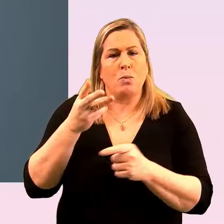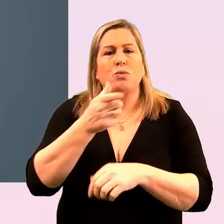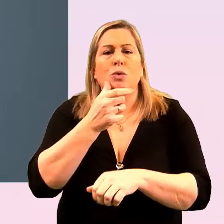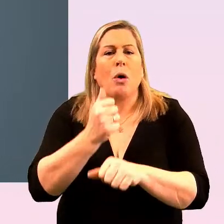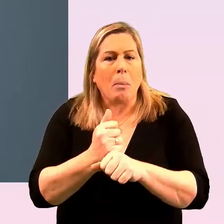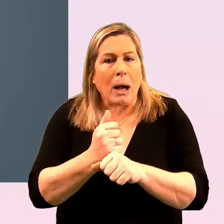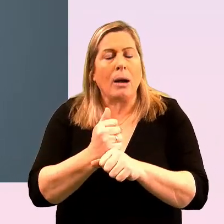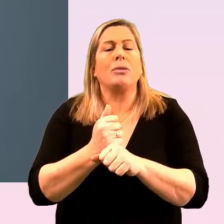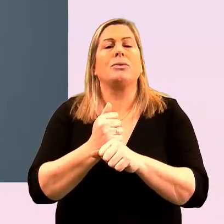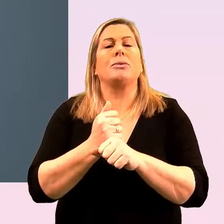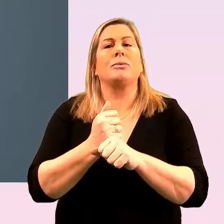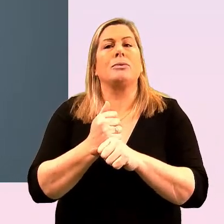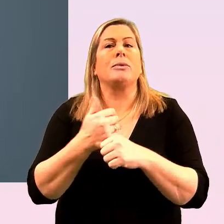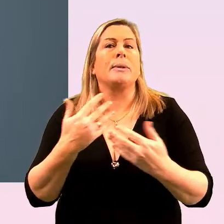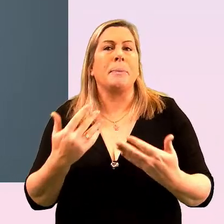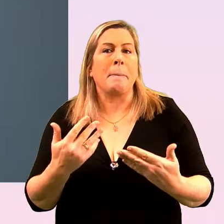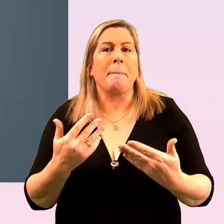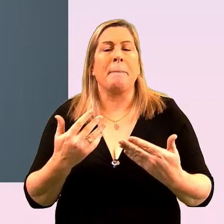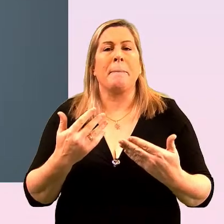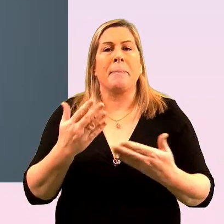about the